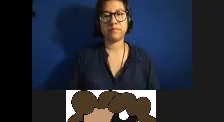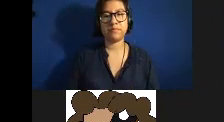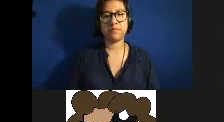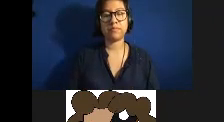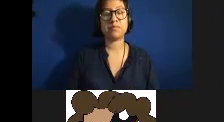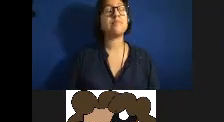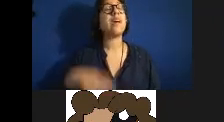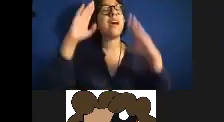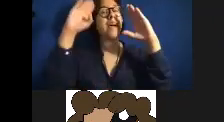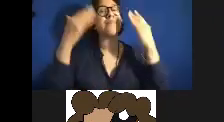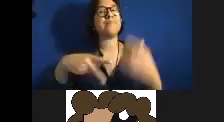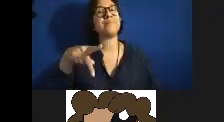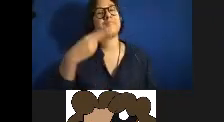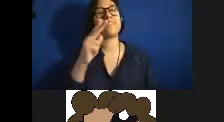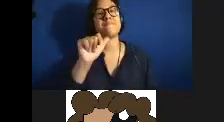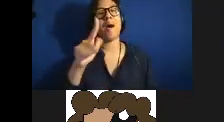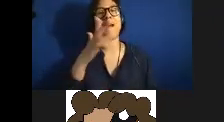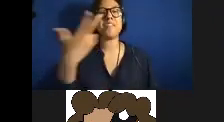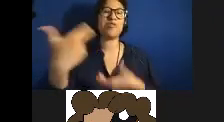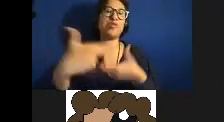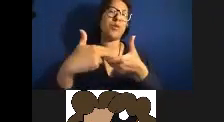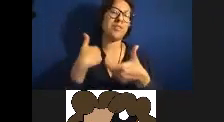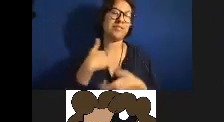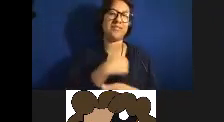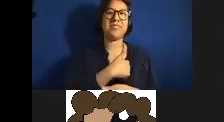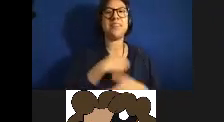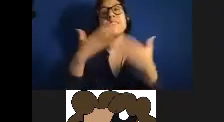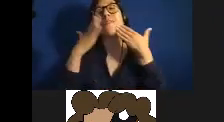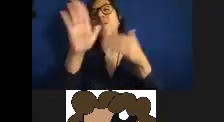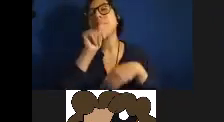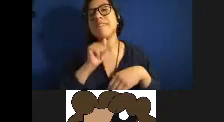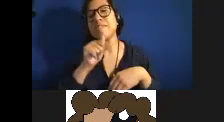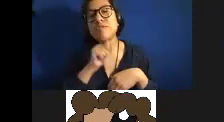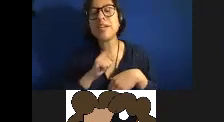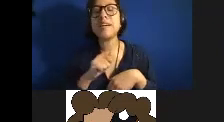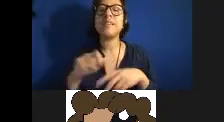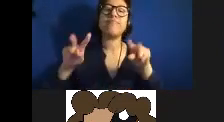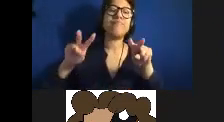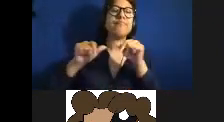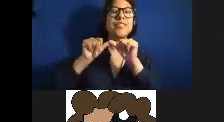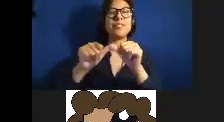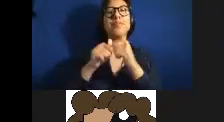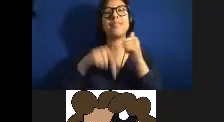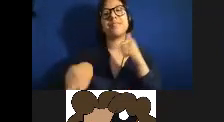Hey folks, this is Paul. Thank you for joining. Thank you for your patience and sitting through with us.